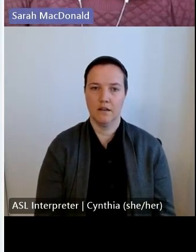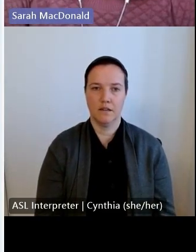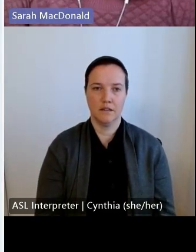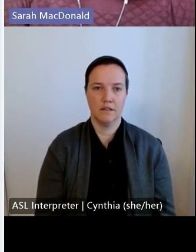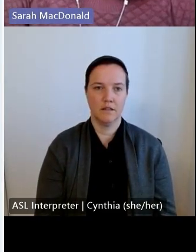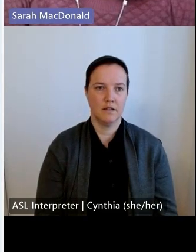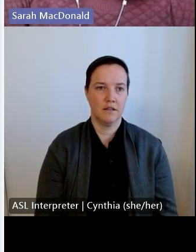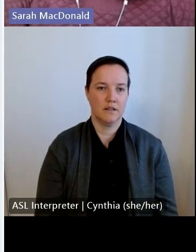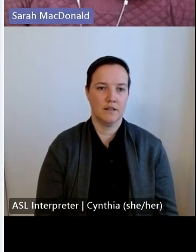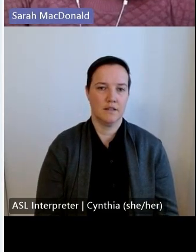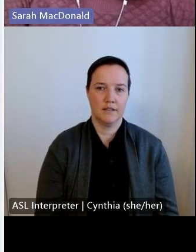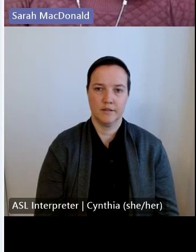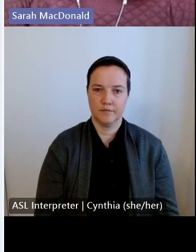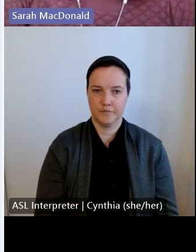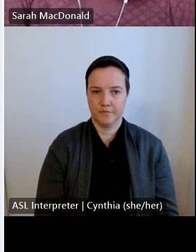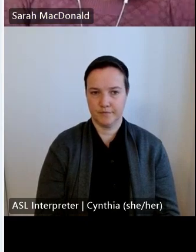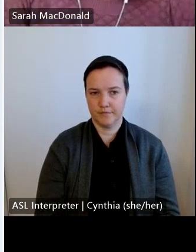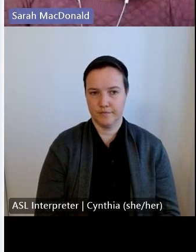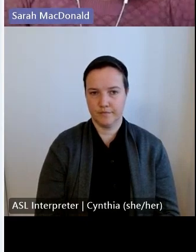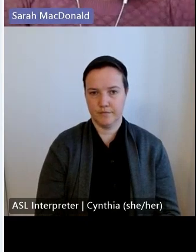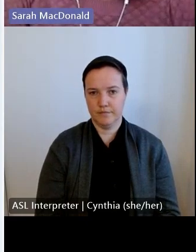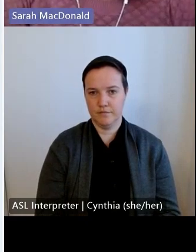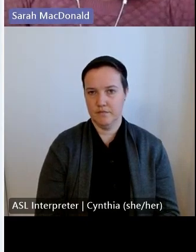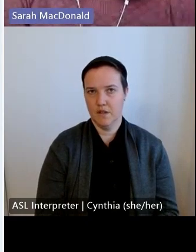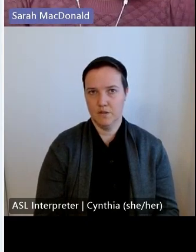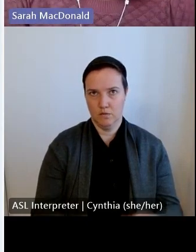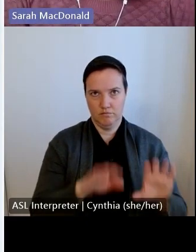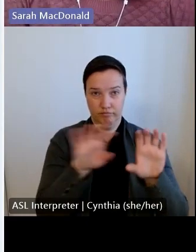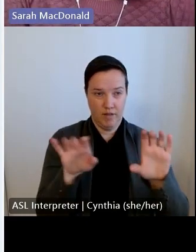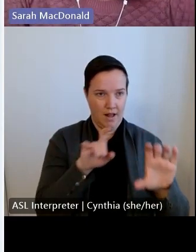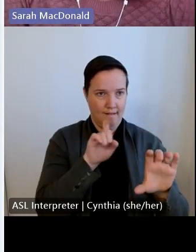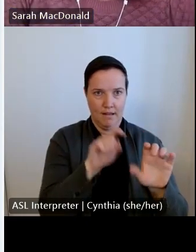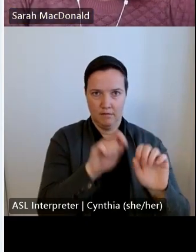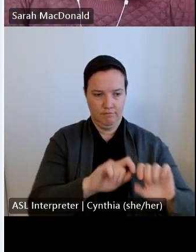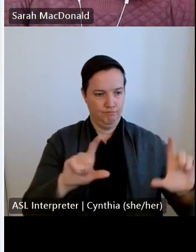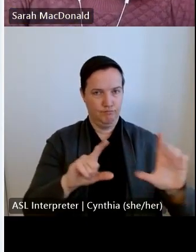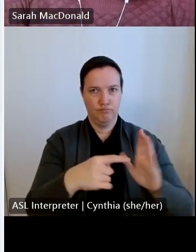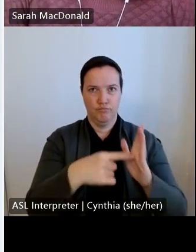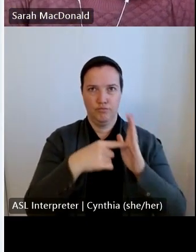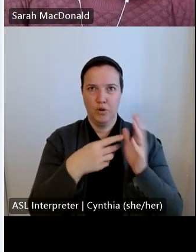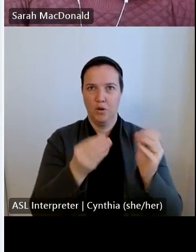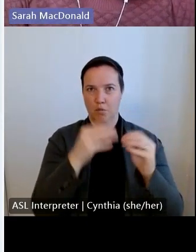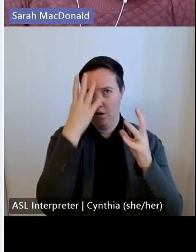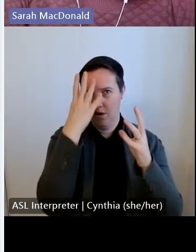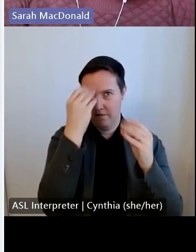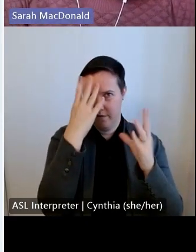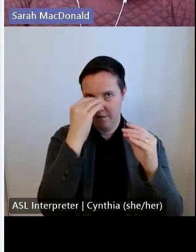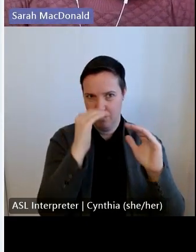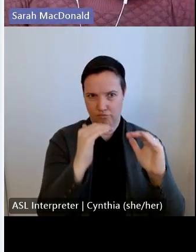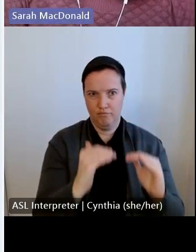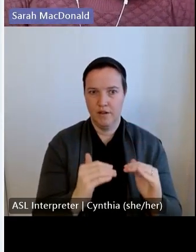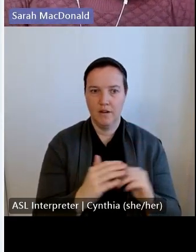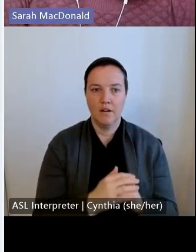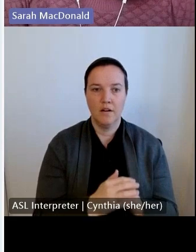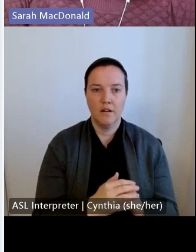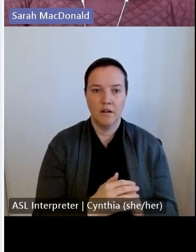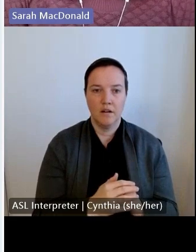and I can click on it to see more details. I can like the